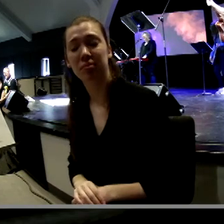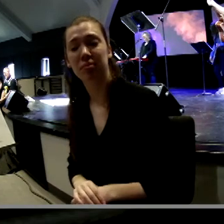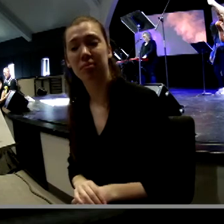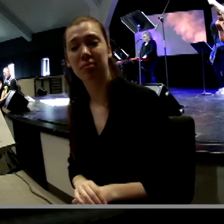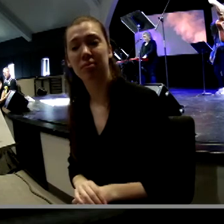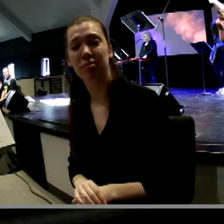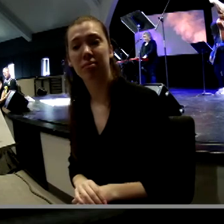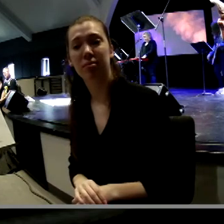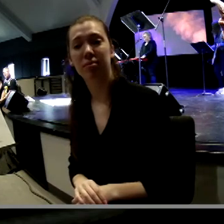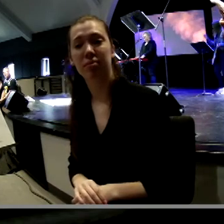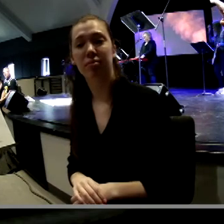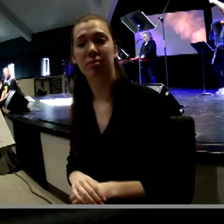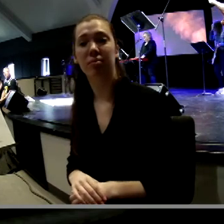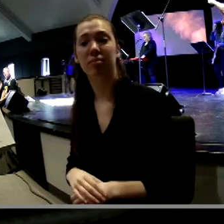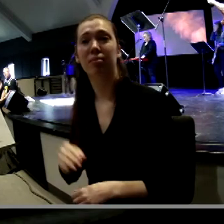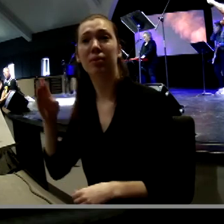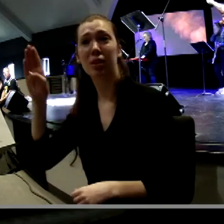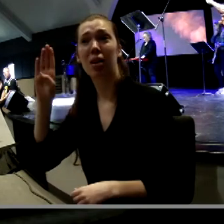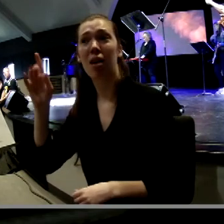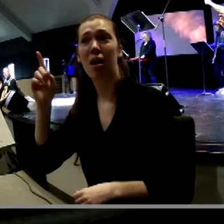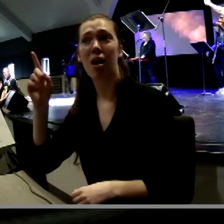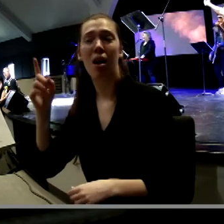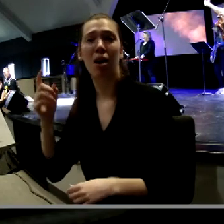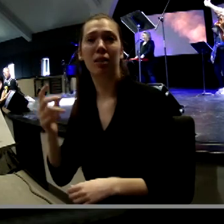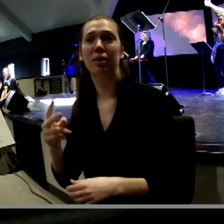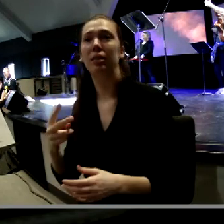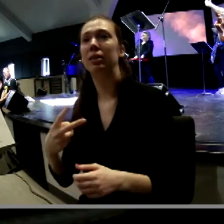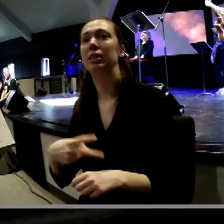God's got his second chances.